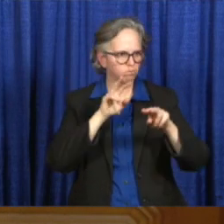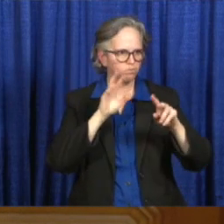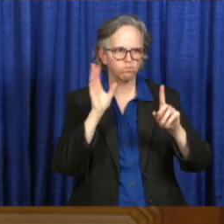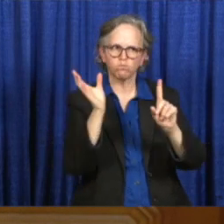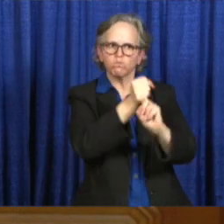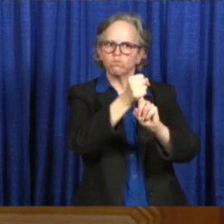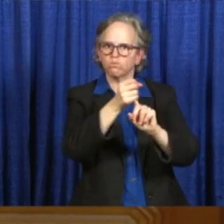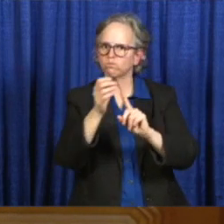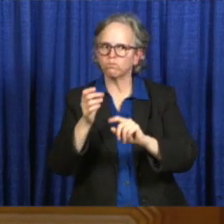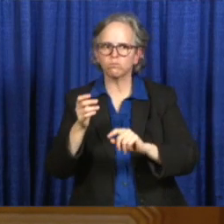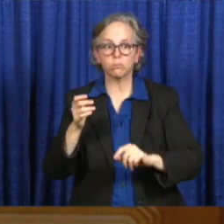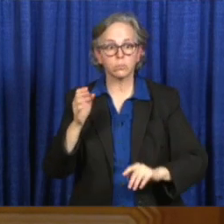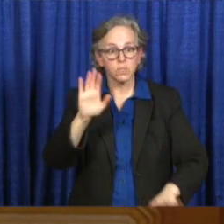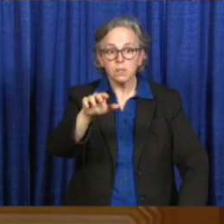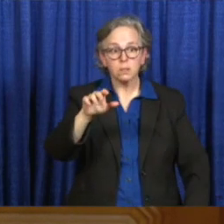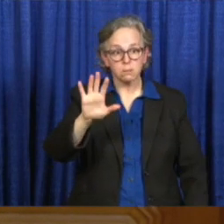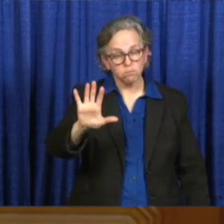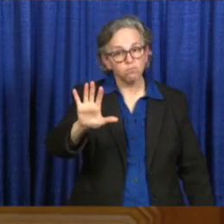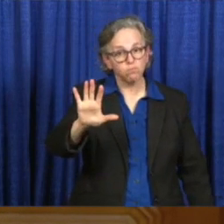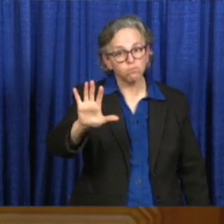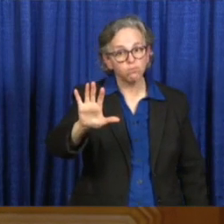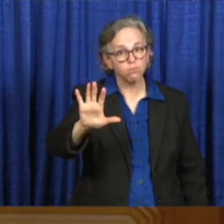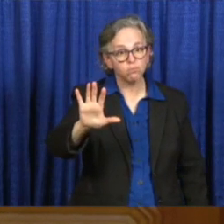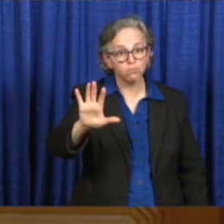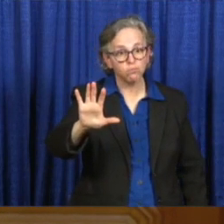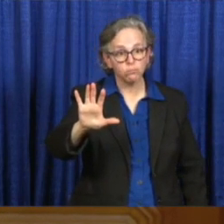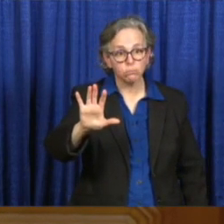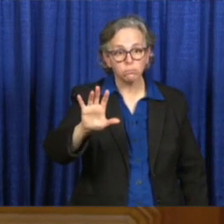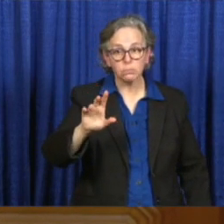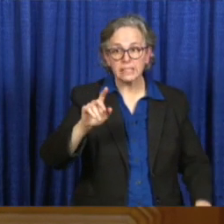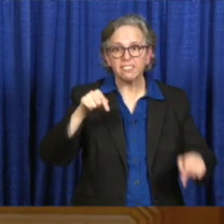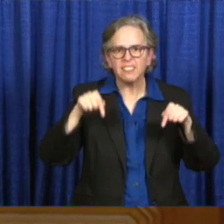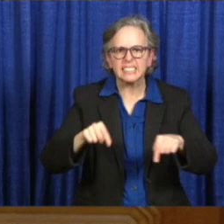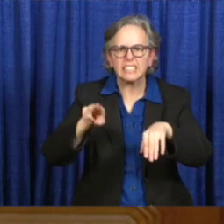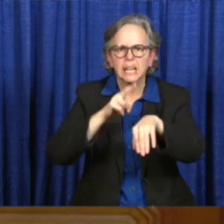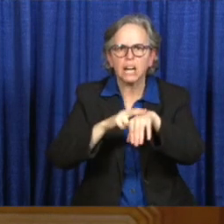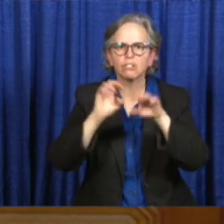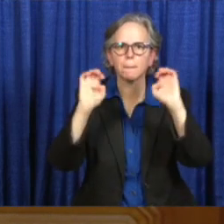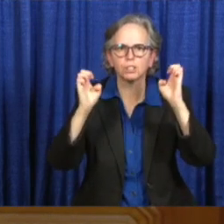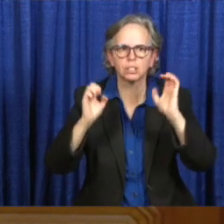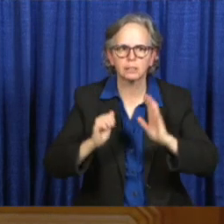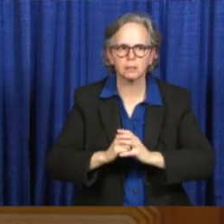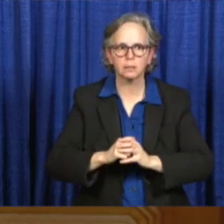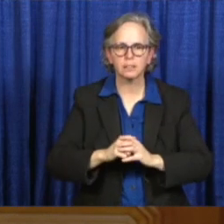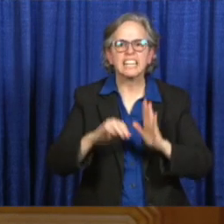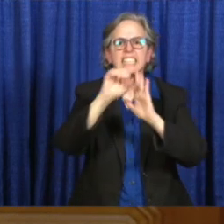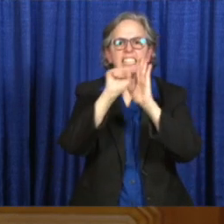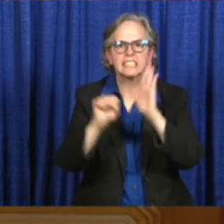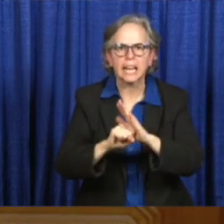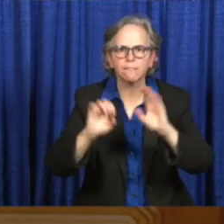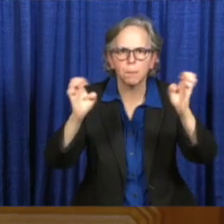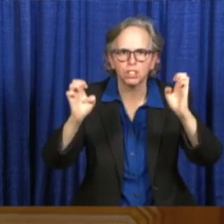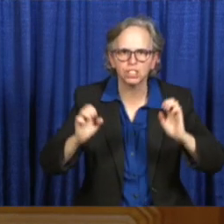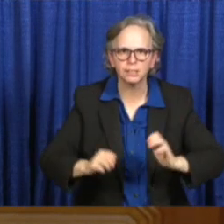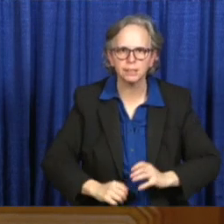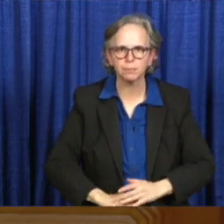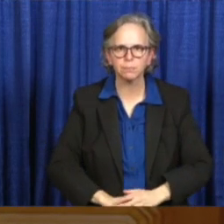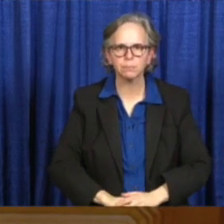look, this is a national emergency. This is a state emergency. What people